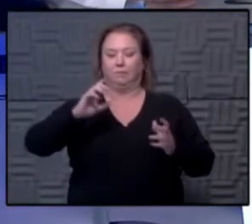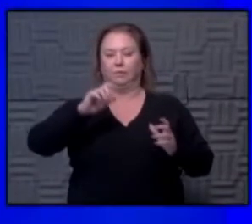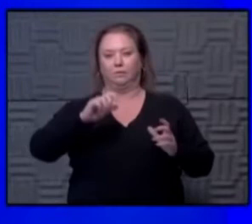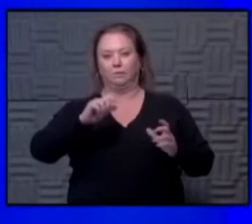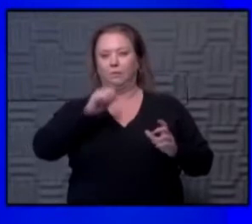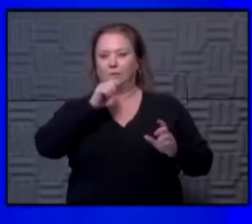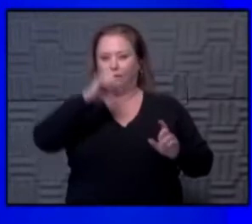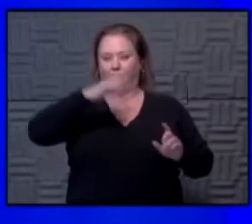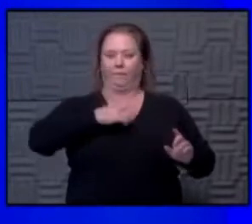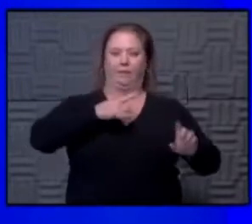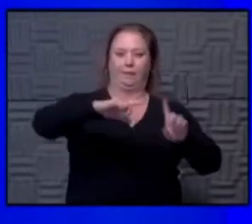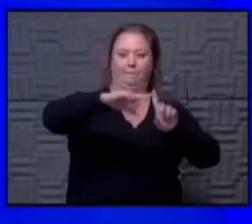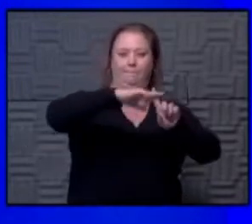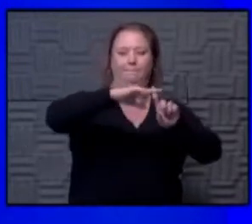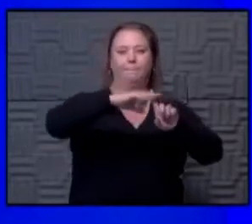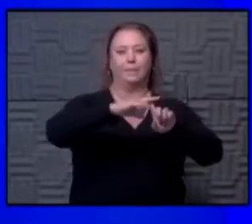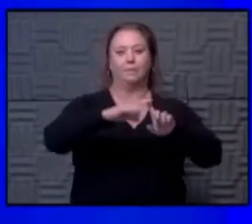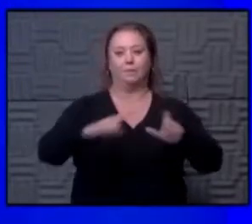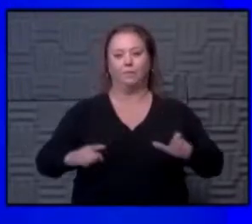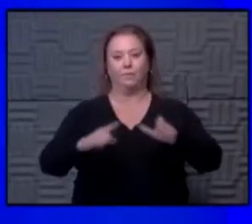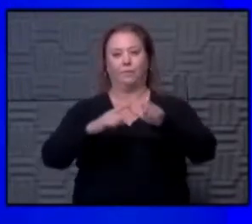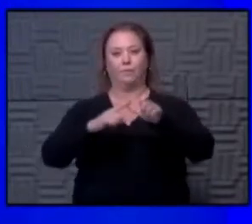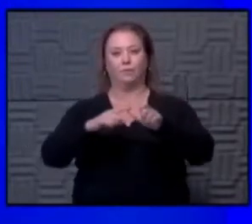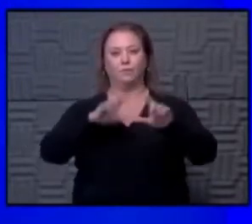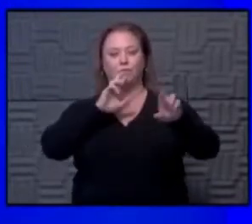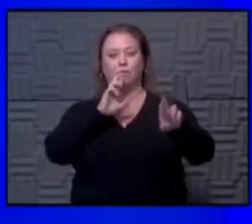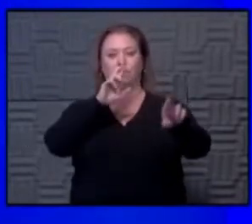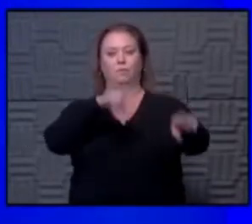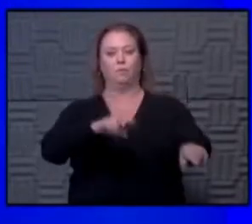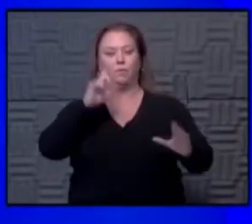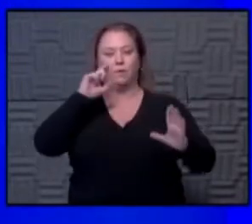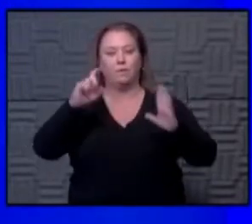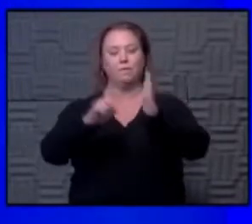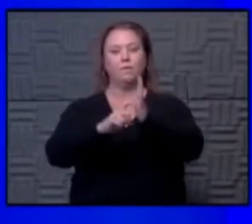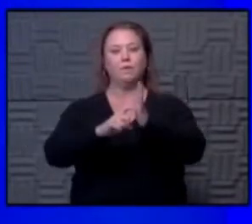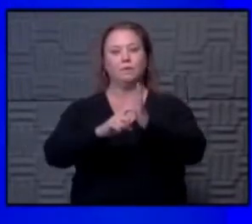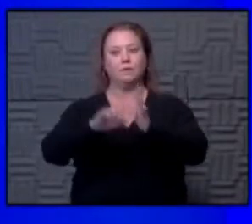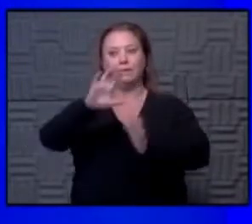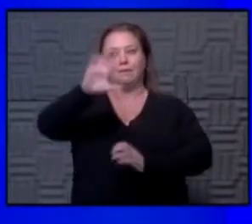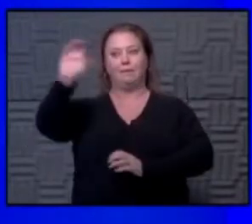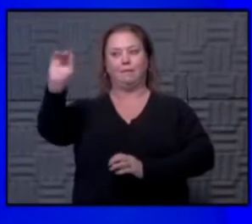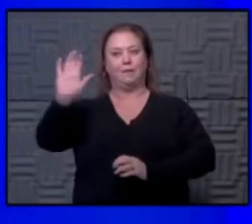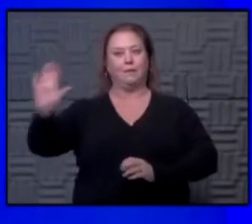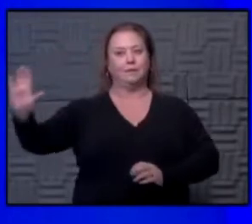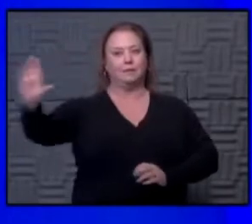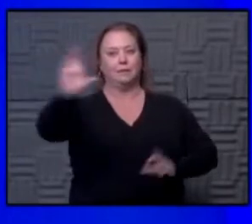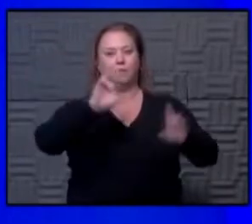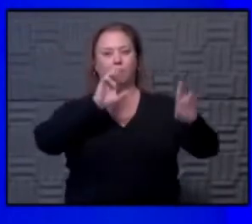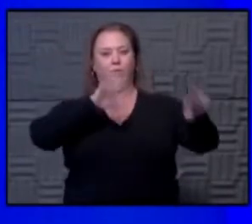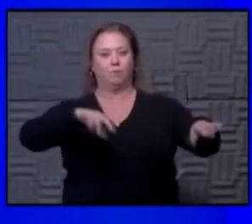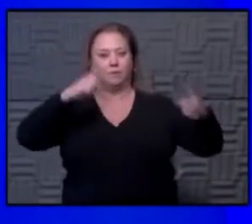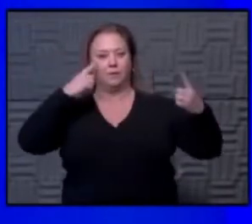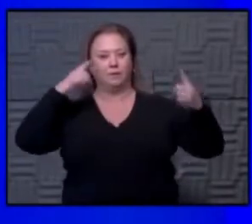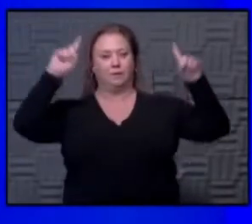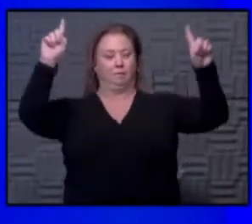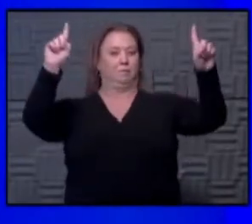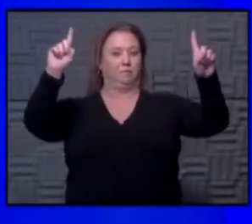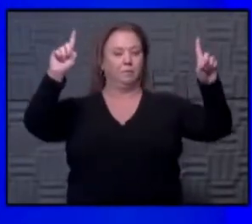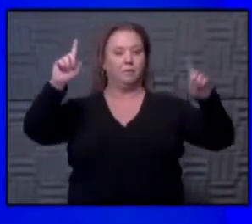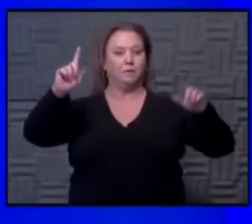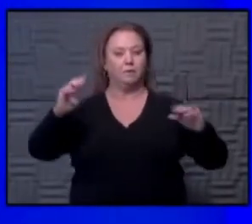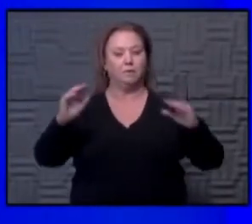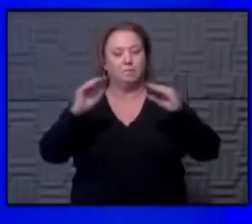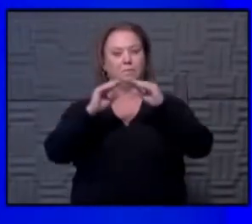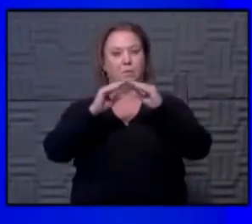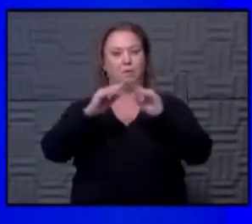skeptical, but as we saw the first media reports of what the companies had reported their efficacy was, I got